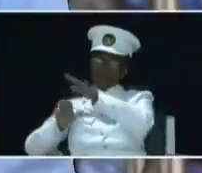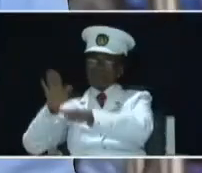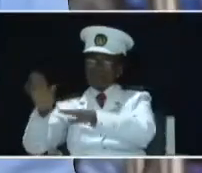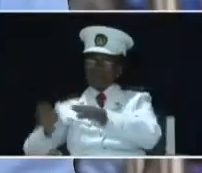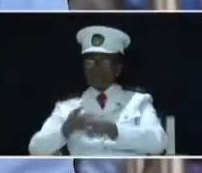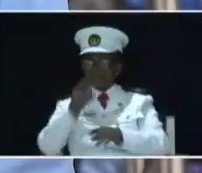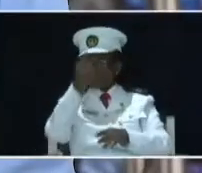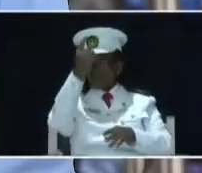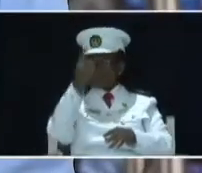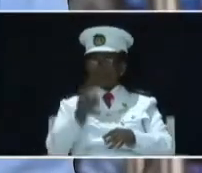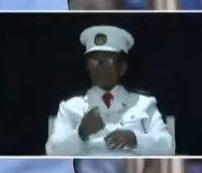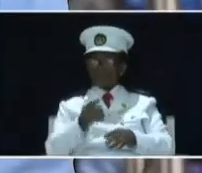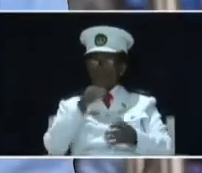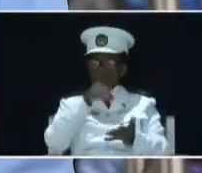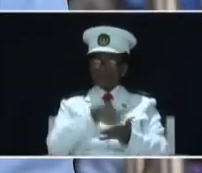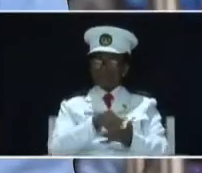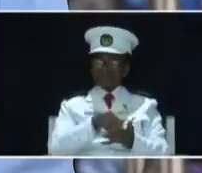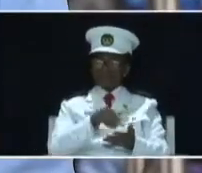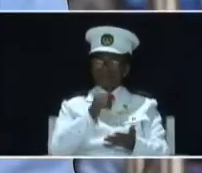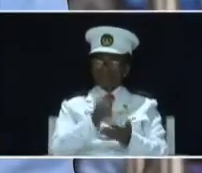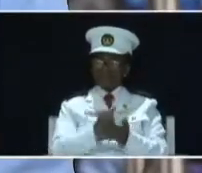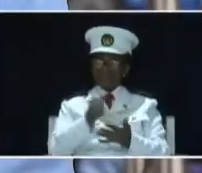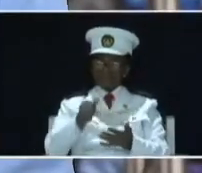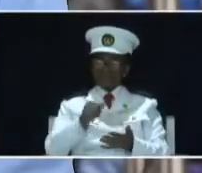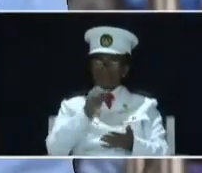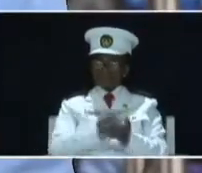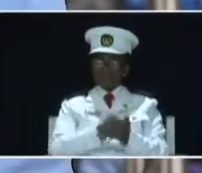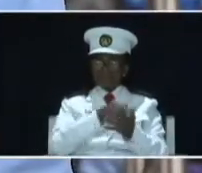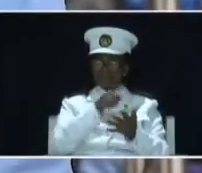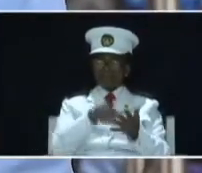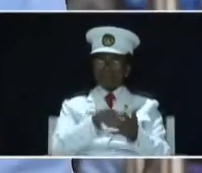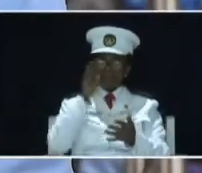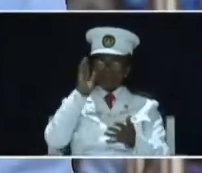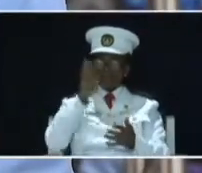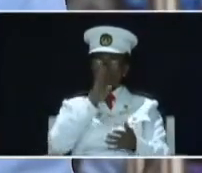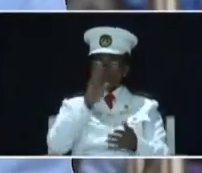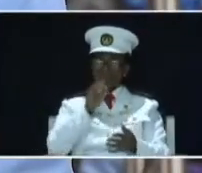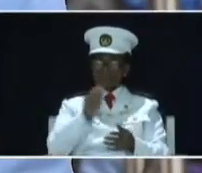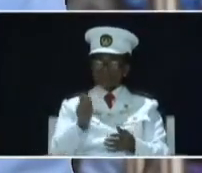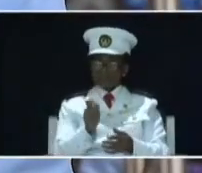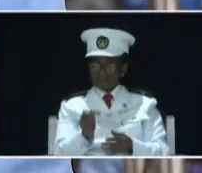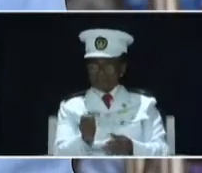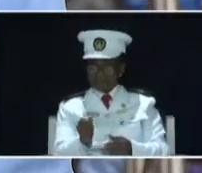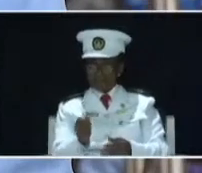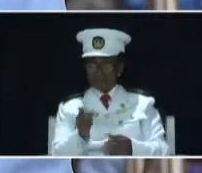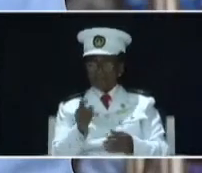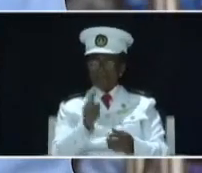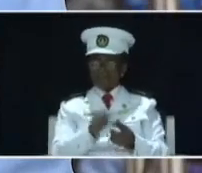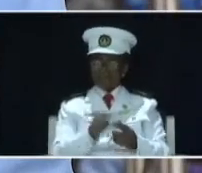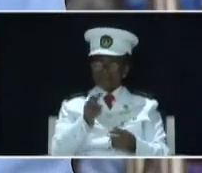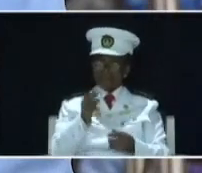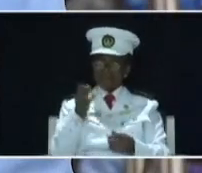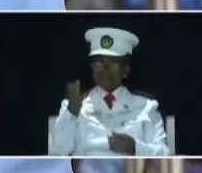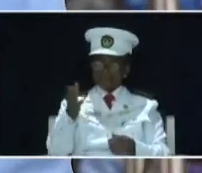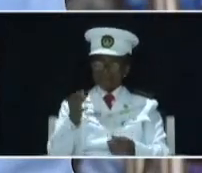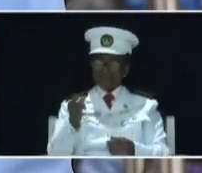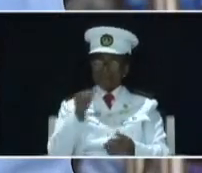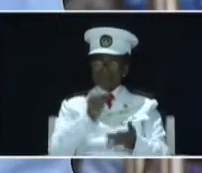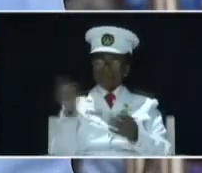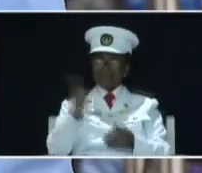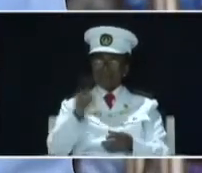And this shall be a token unto thee that I have sent thee. When thou hast brought forth the people out of